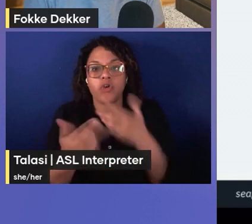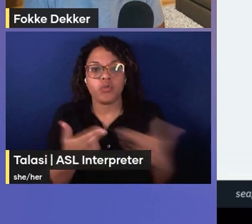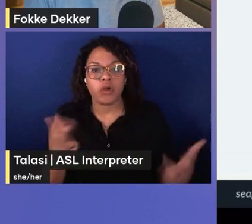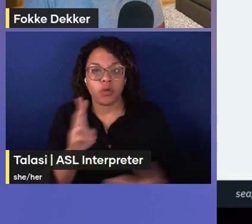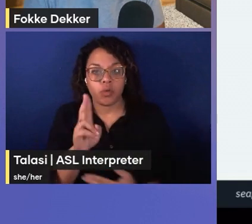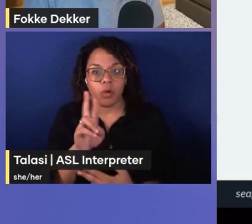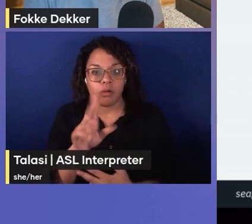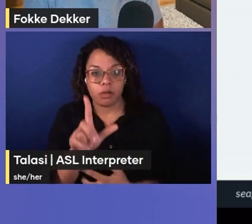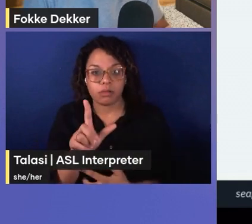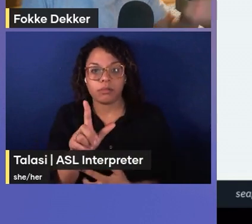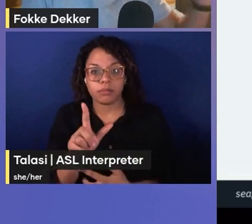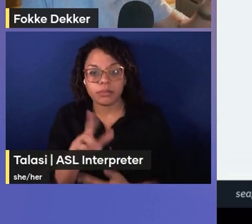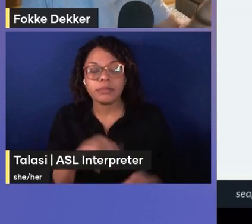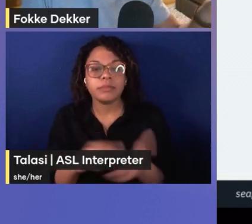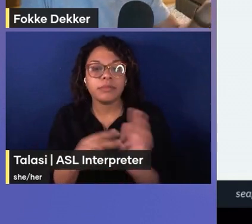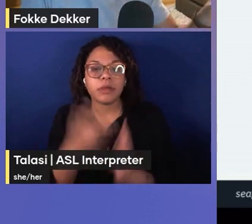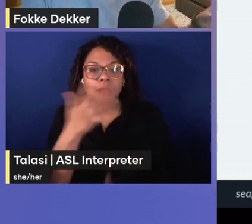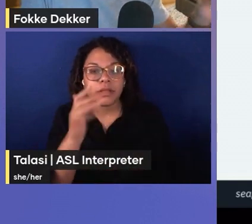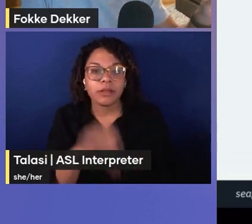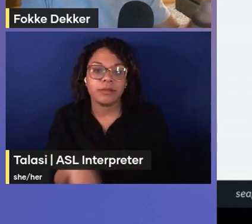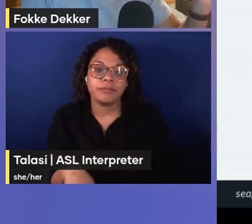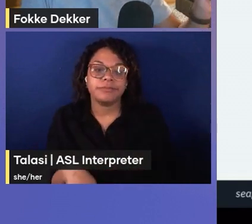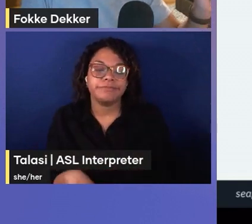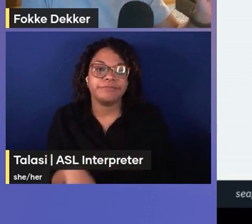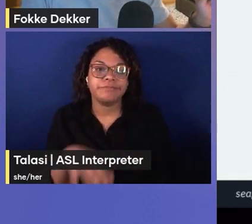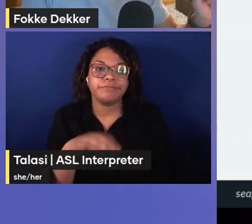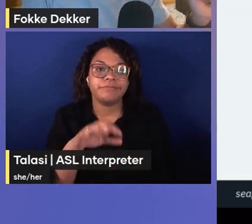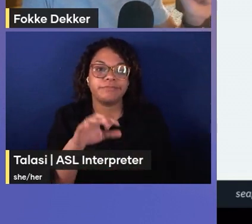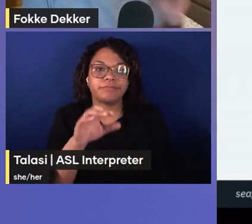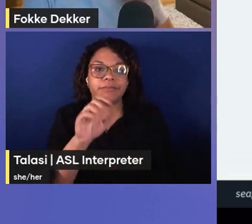have something like your formation name